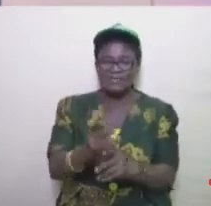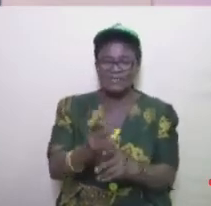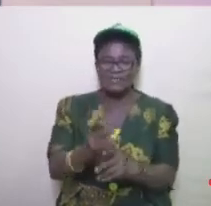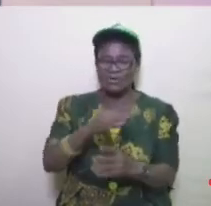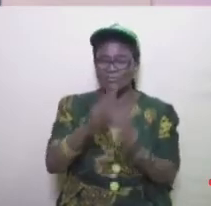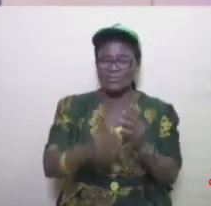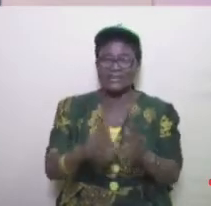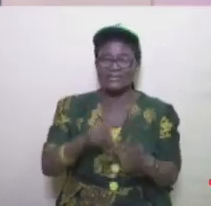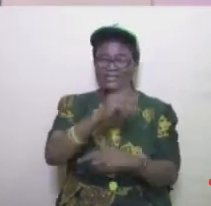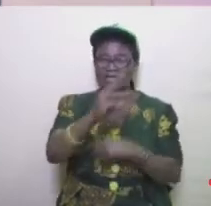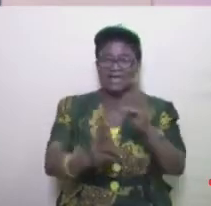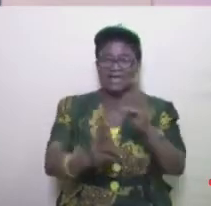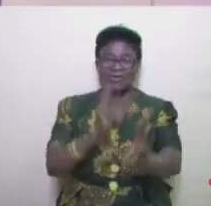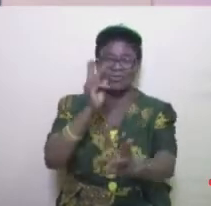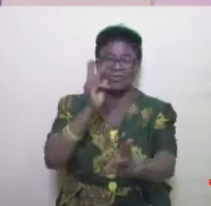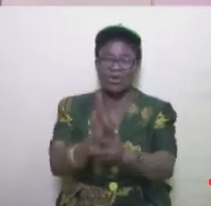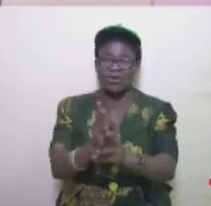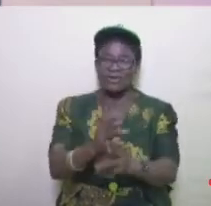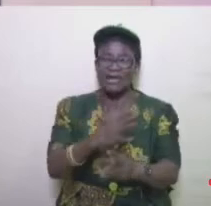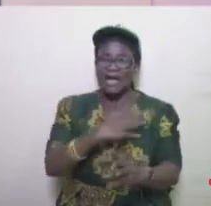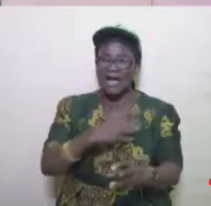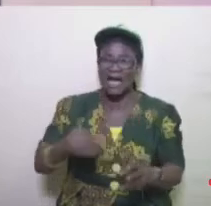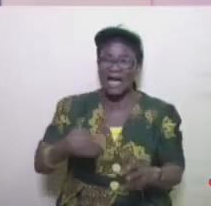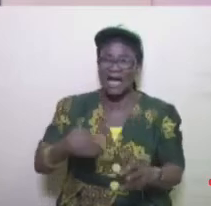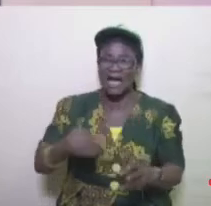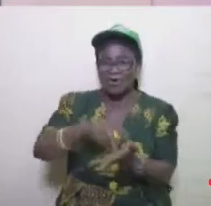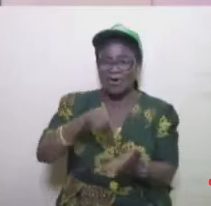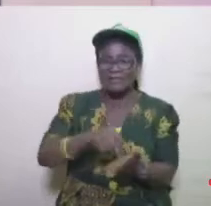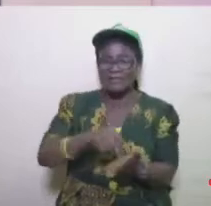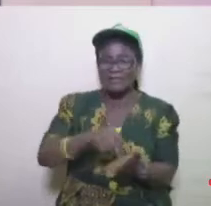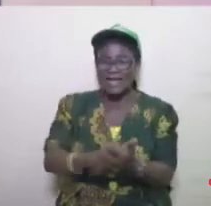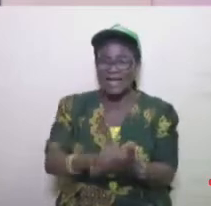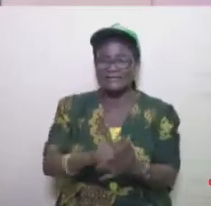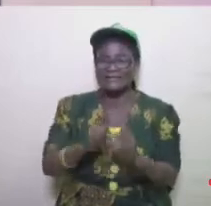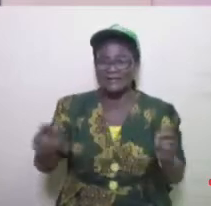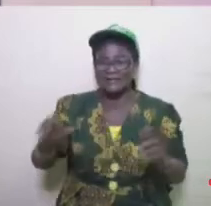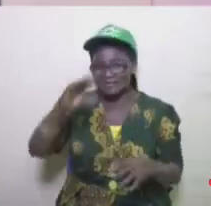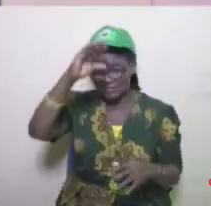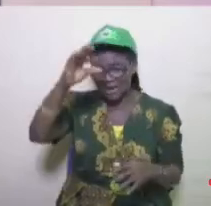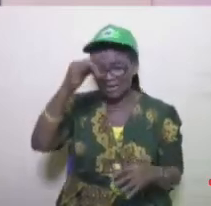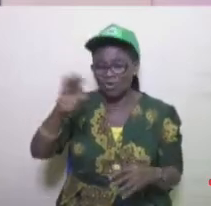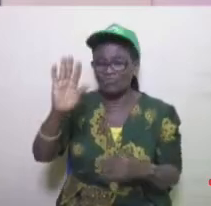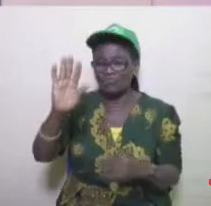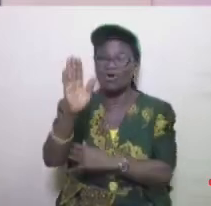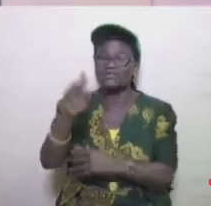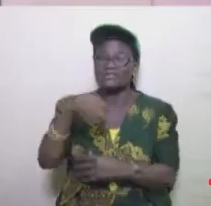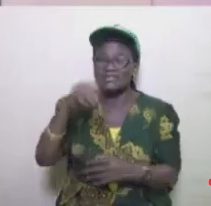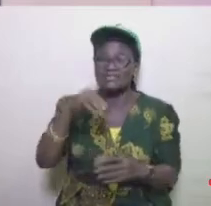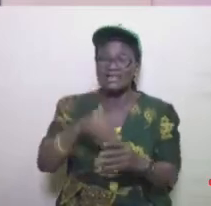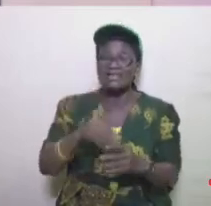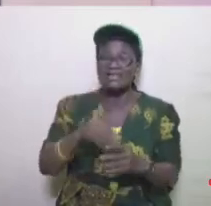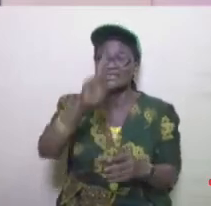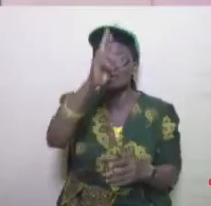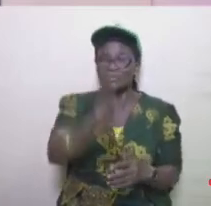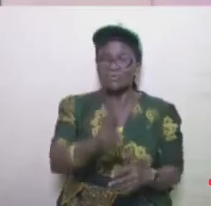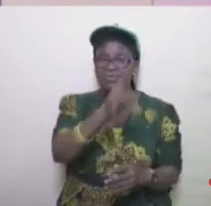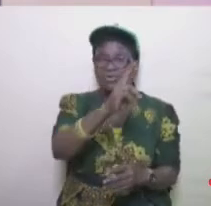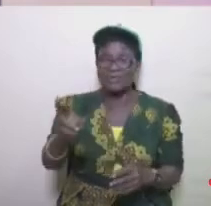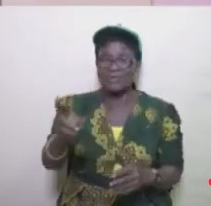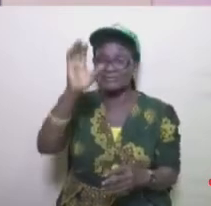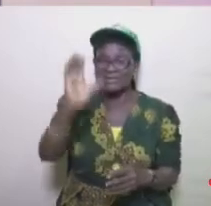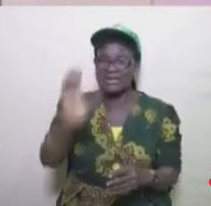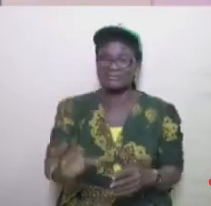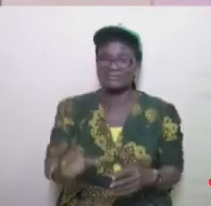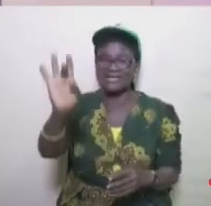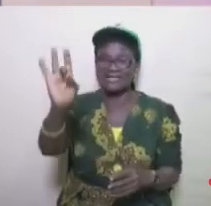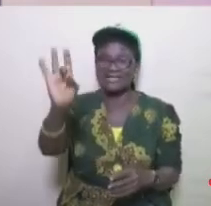And Paul, that great man of God, said in Romans chapter 8, verse 28, Romans